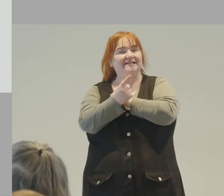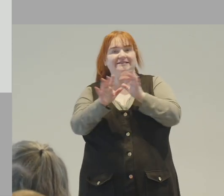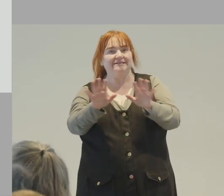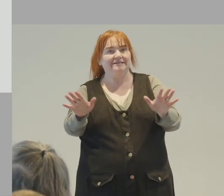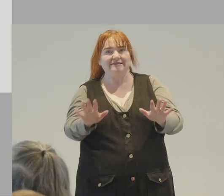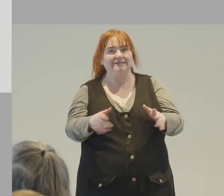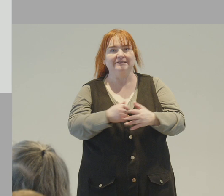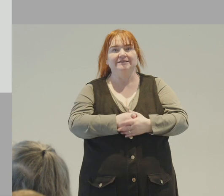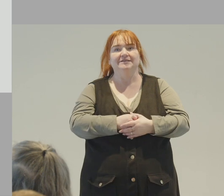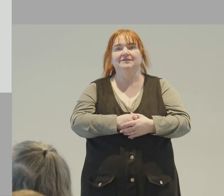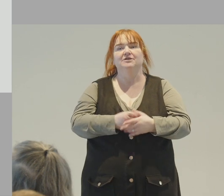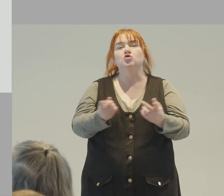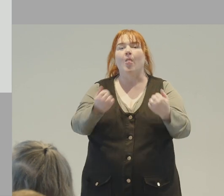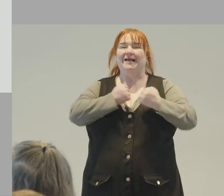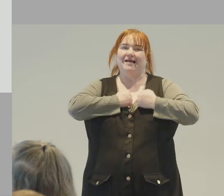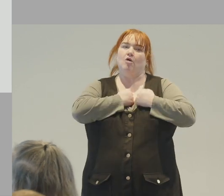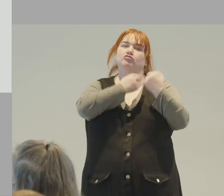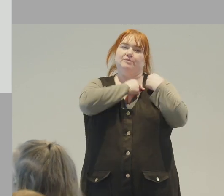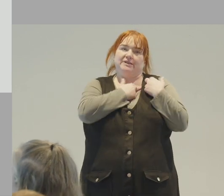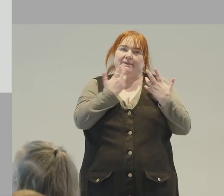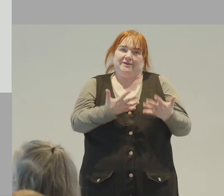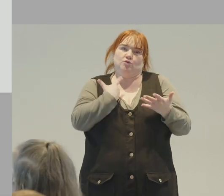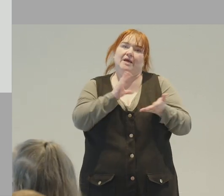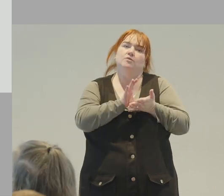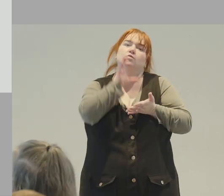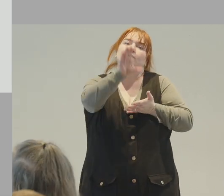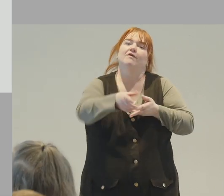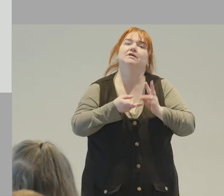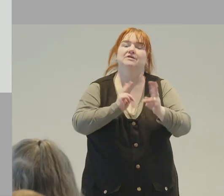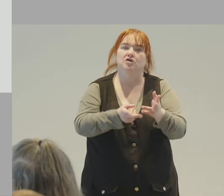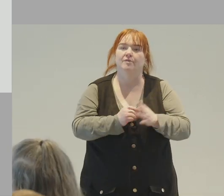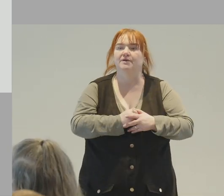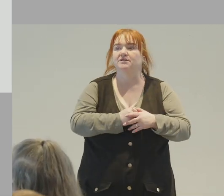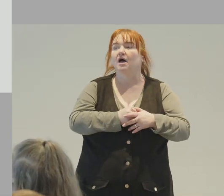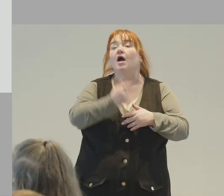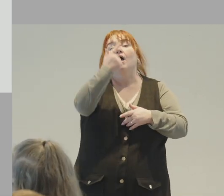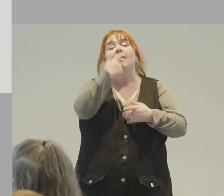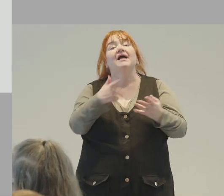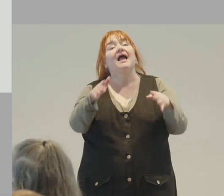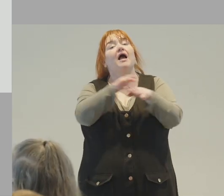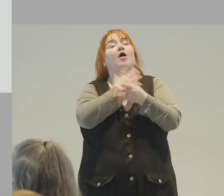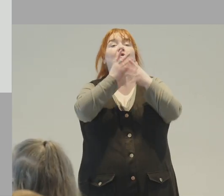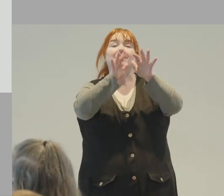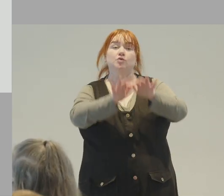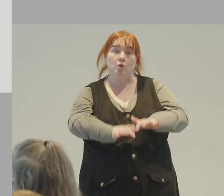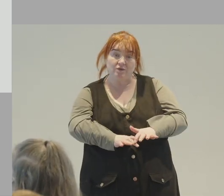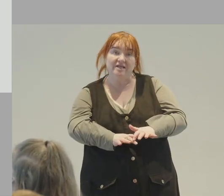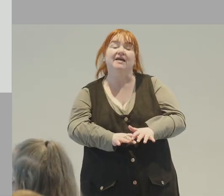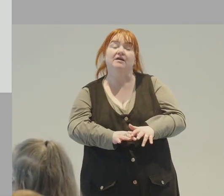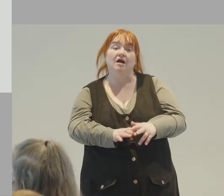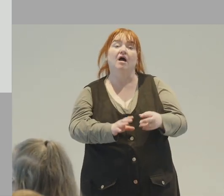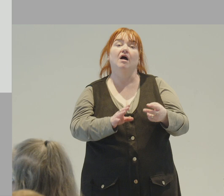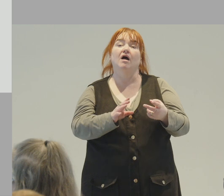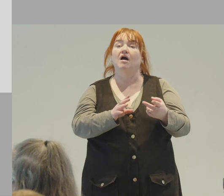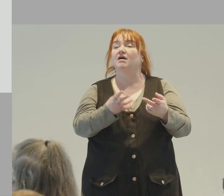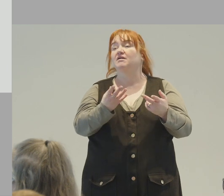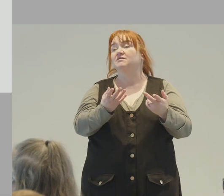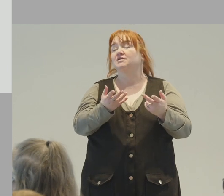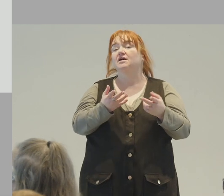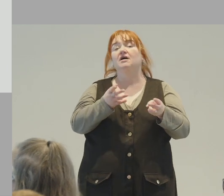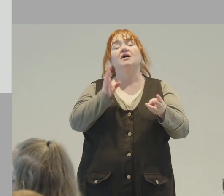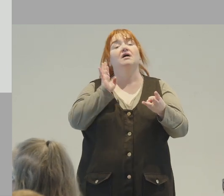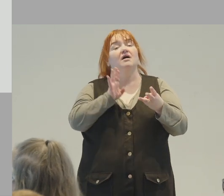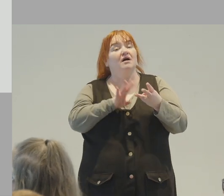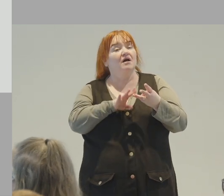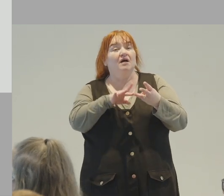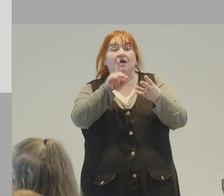for Access All Areas. That's our responsibility. It could cover something like a note taker. Somebody needs a note taker in meetings. It can also